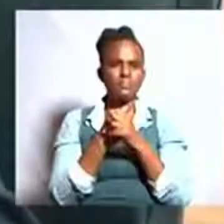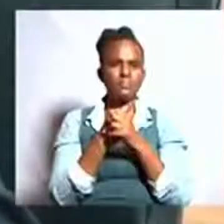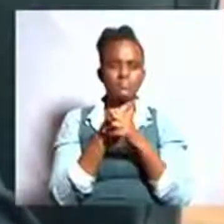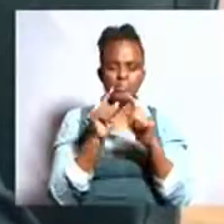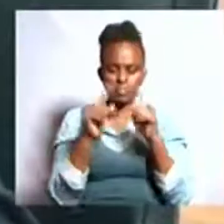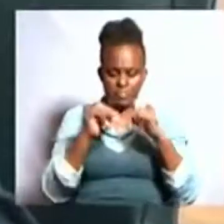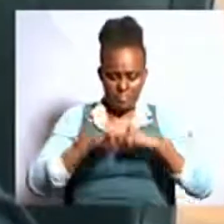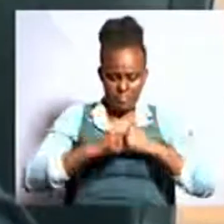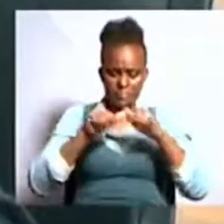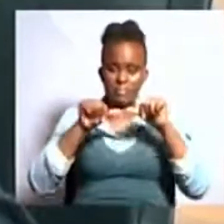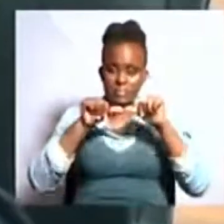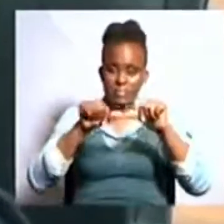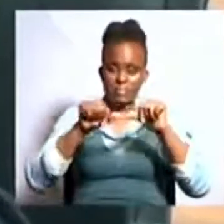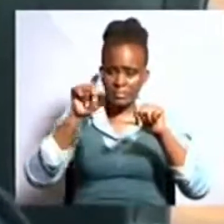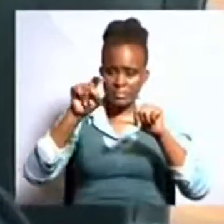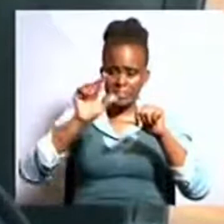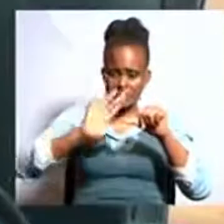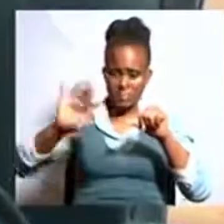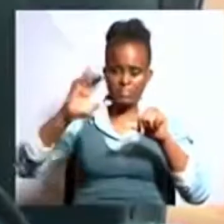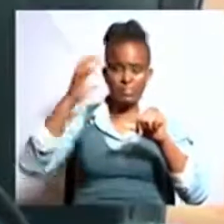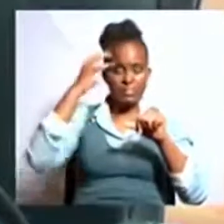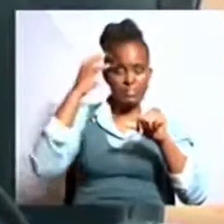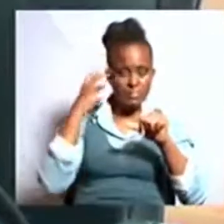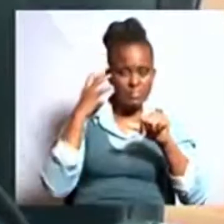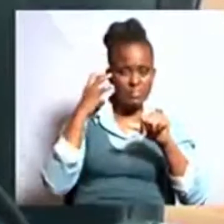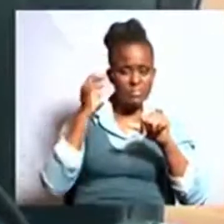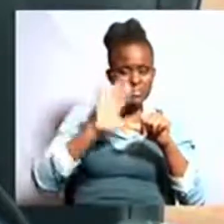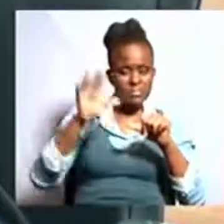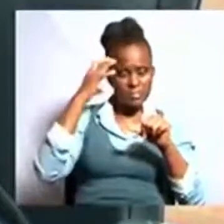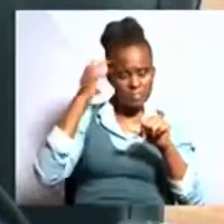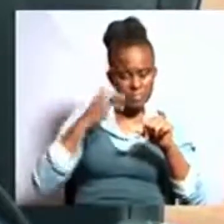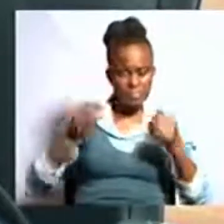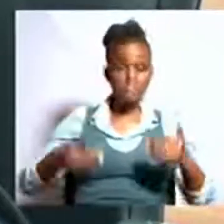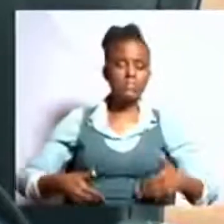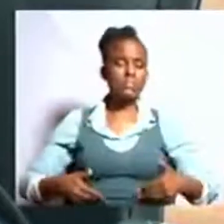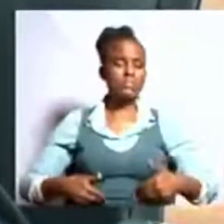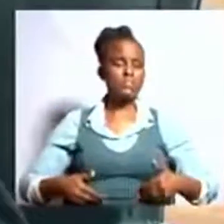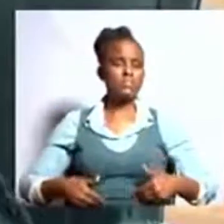However, we still need his official, is it youth?